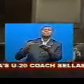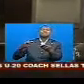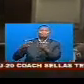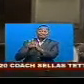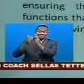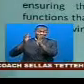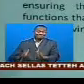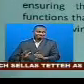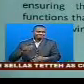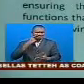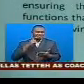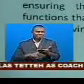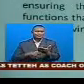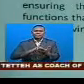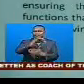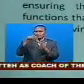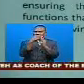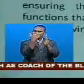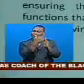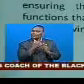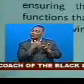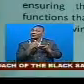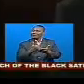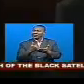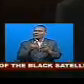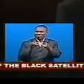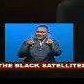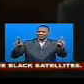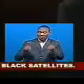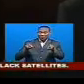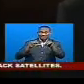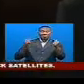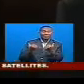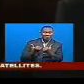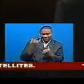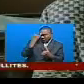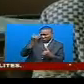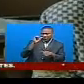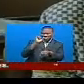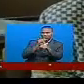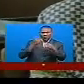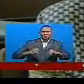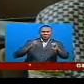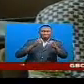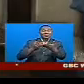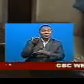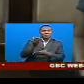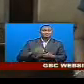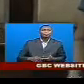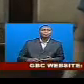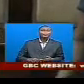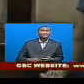persons, noted that composite budgeting seeks to help the district assembly concept to work effectively.